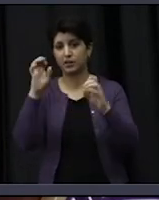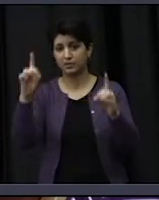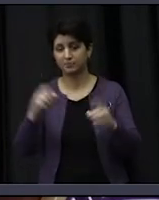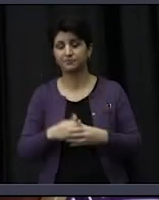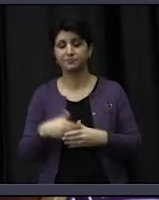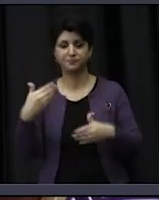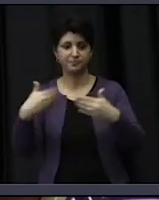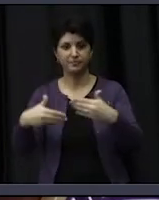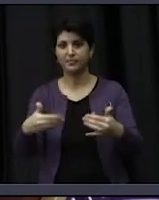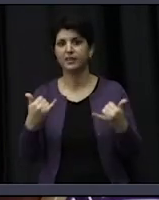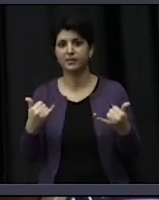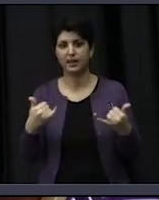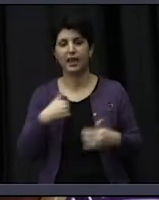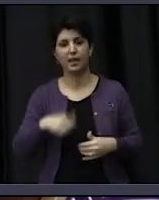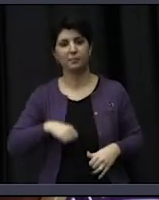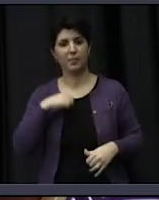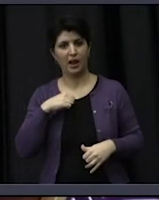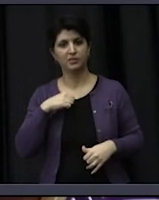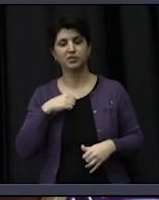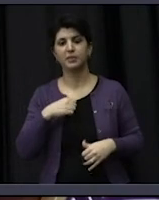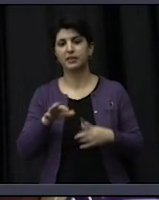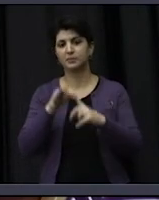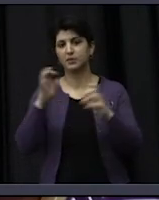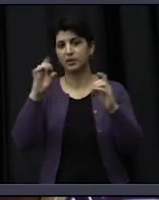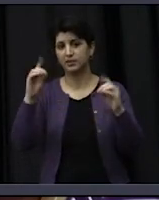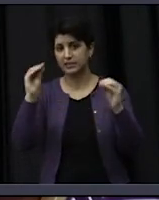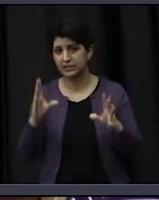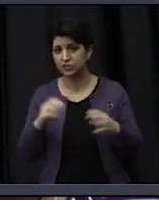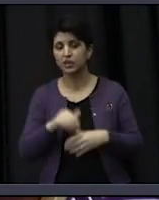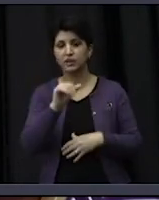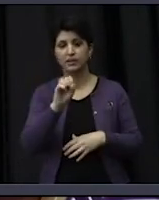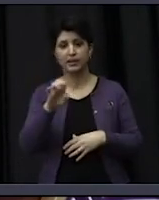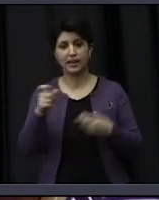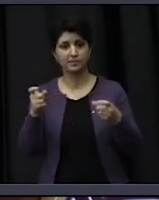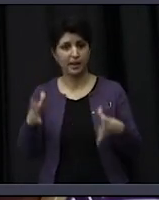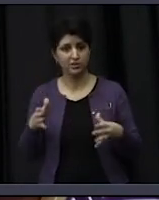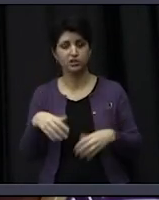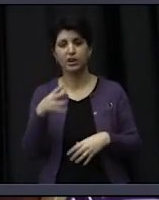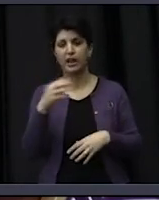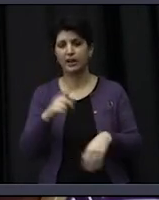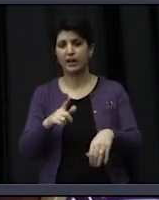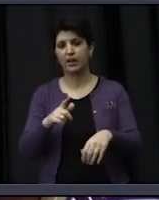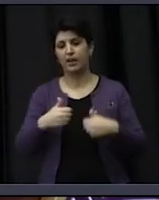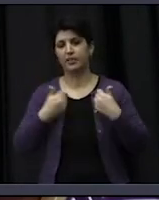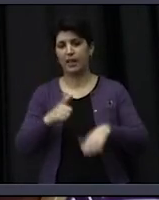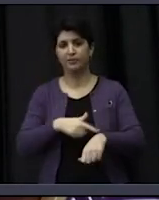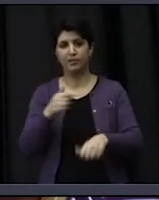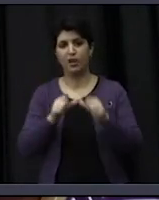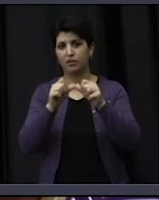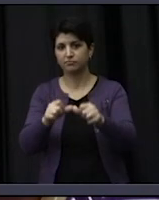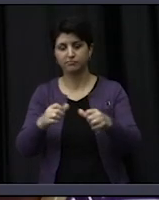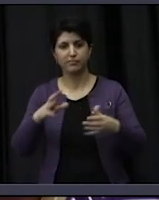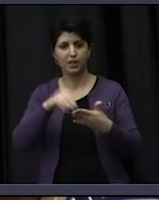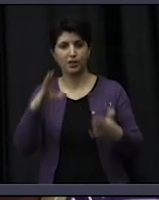today, I am proud to be a special education teacher, case manager, and a lifelong learner who is fortunate